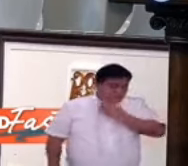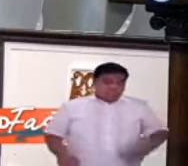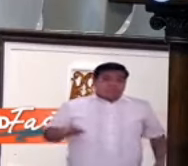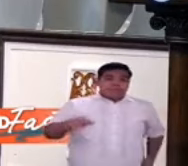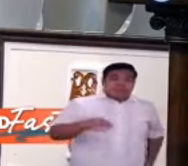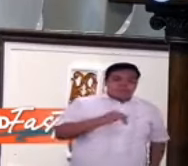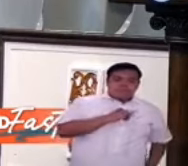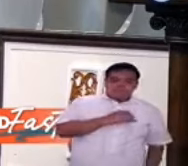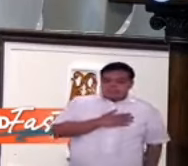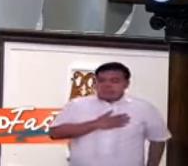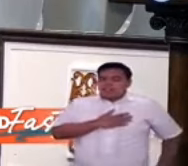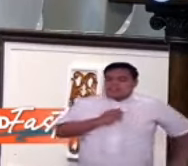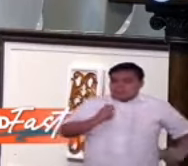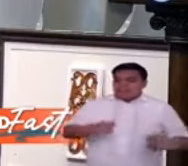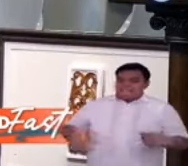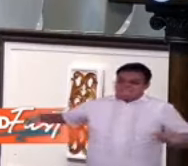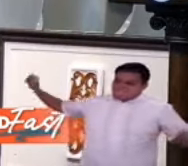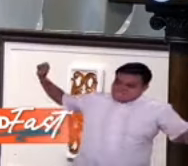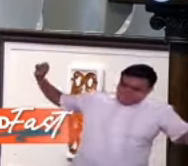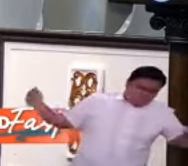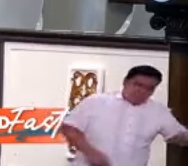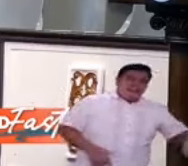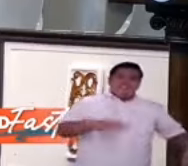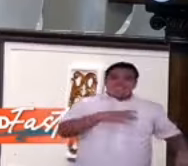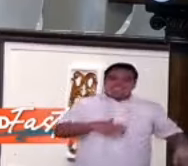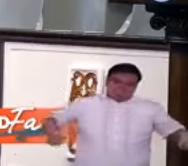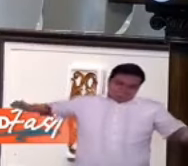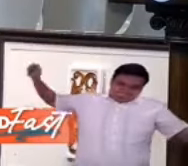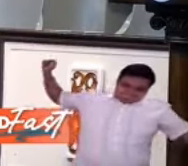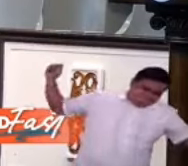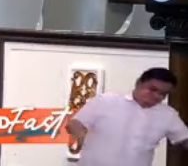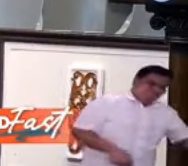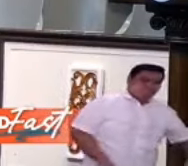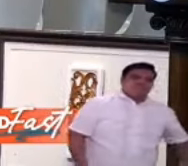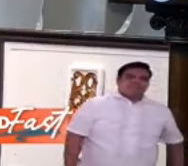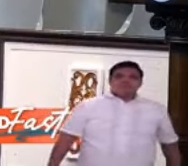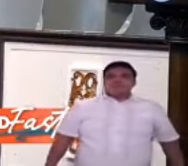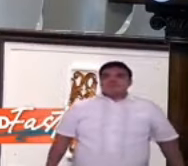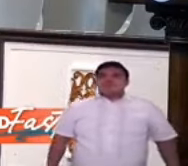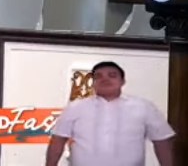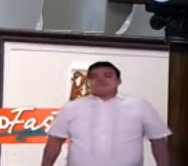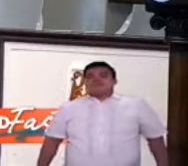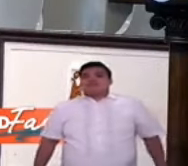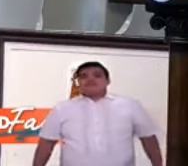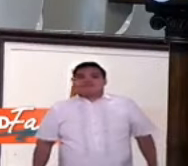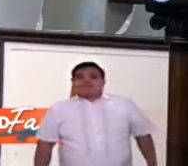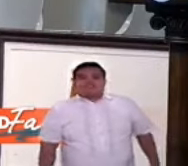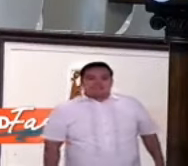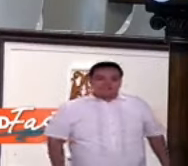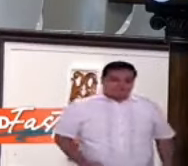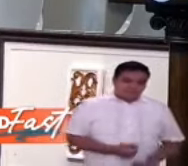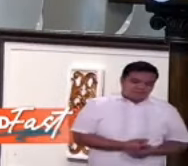Dili na kayo bugat in yung pag-ana, pak, gaan na kayo, pak, gaan na kayo, okay? Limang gag, can we pray